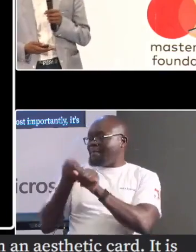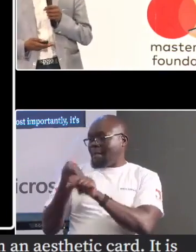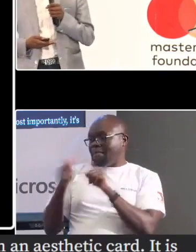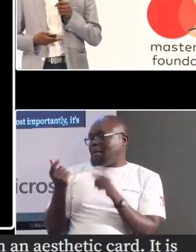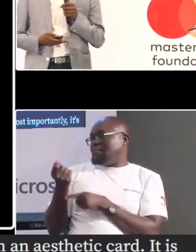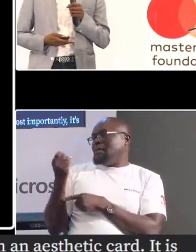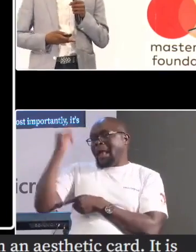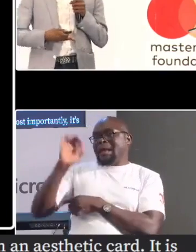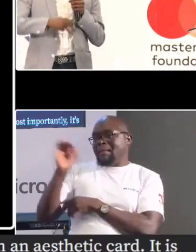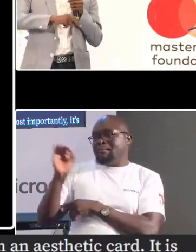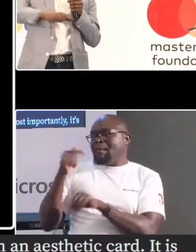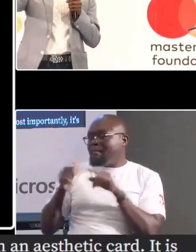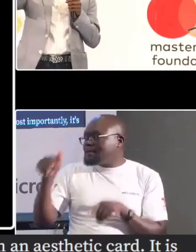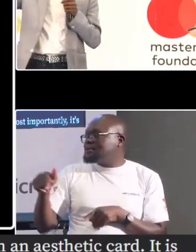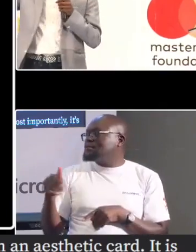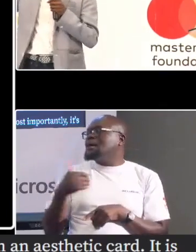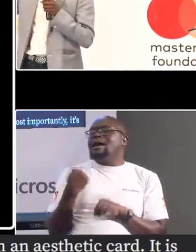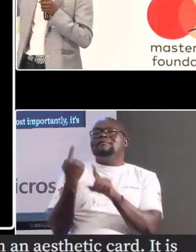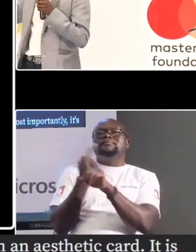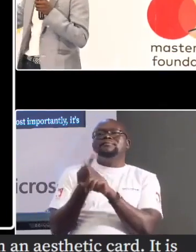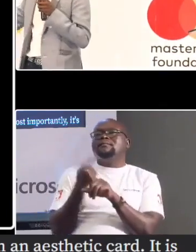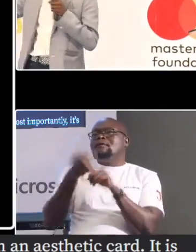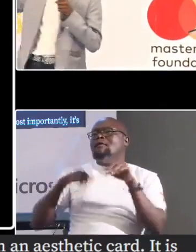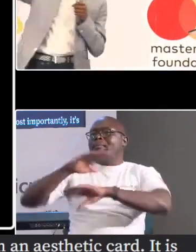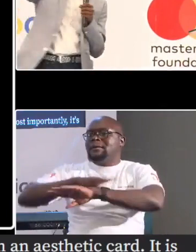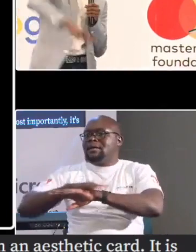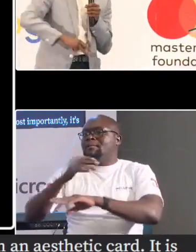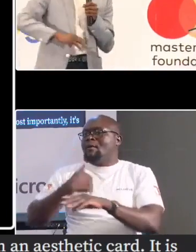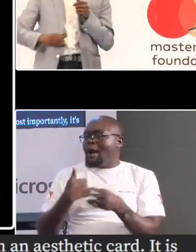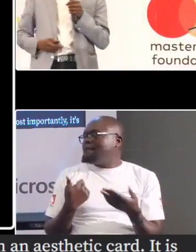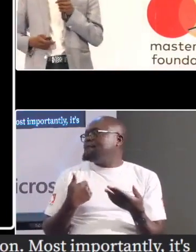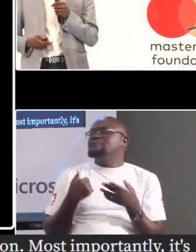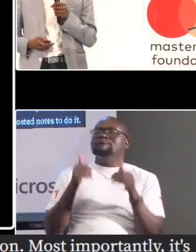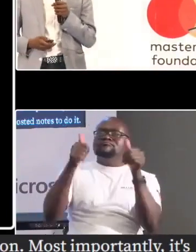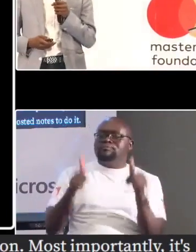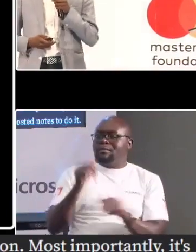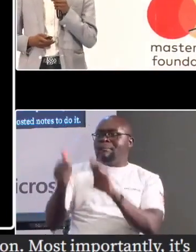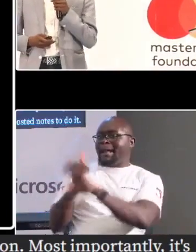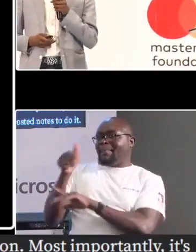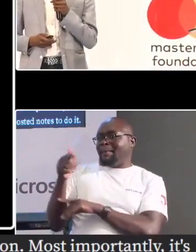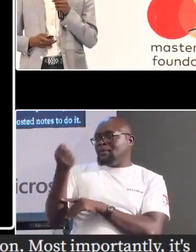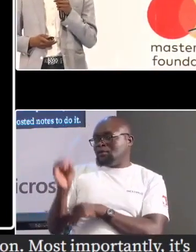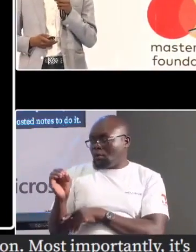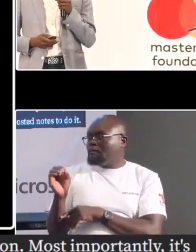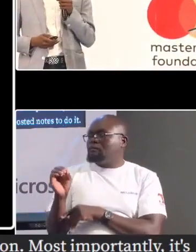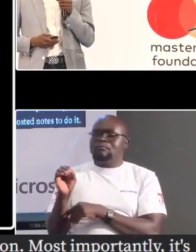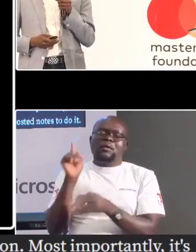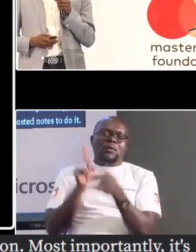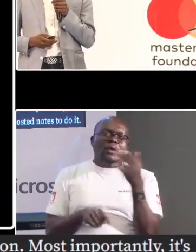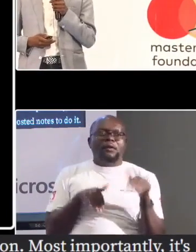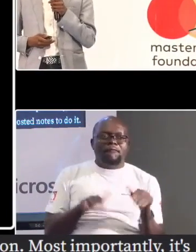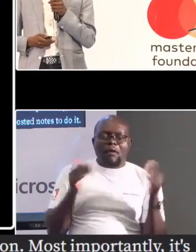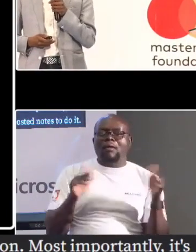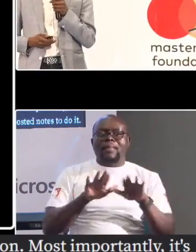up. There's a sea of post-it notes on the table. There's a wall of post-it notes behind them, and one of them has actually fallen